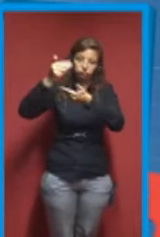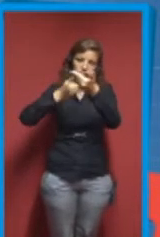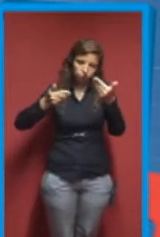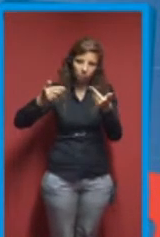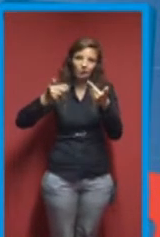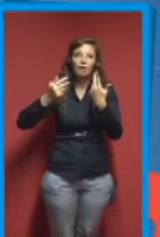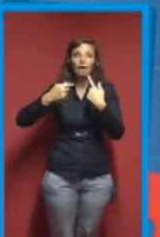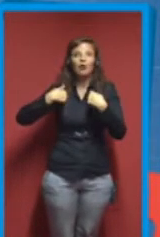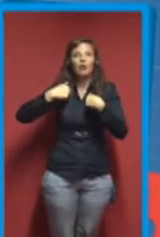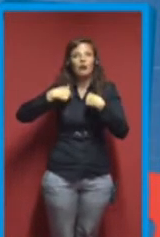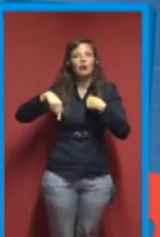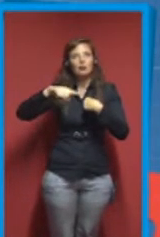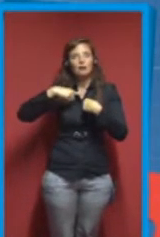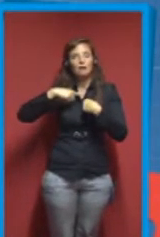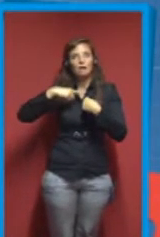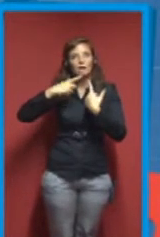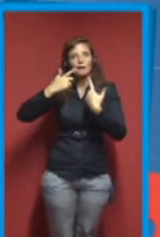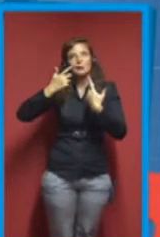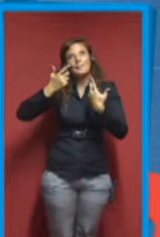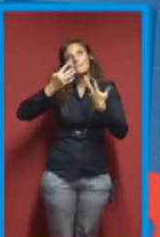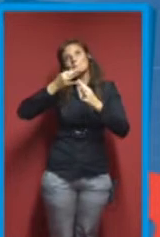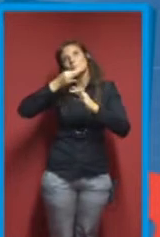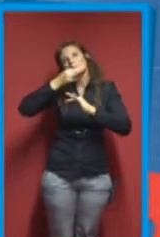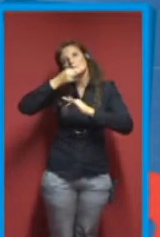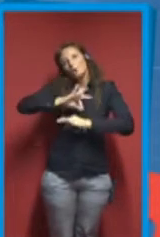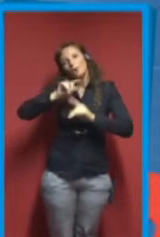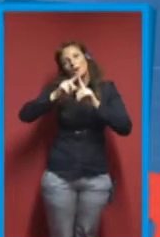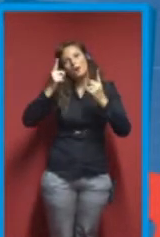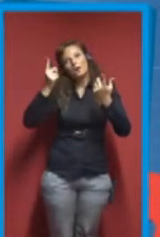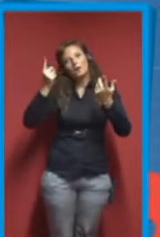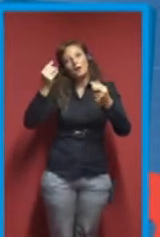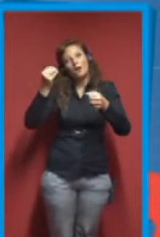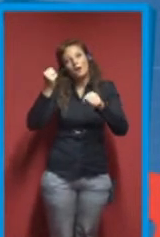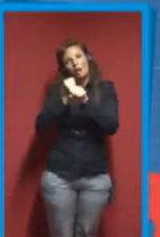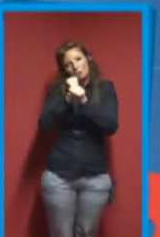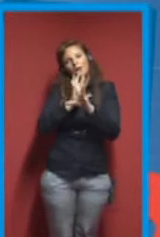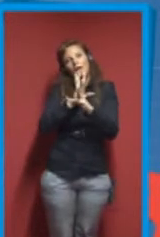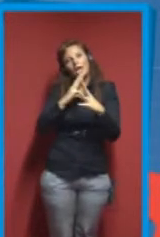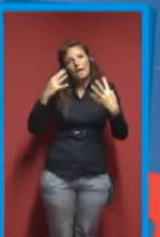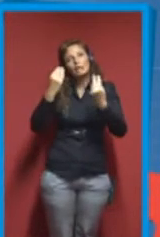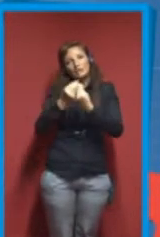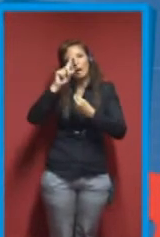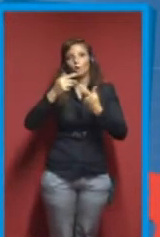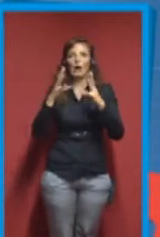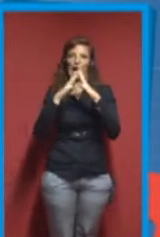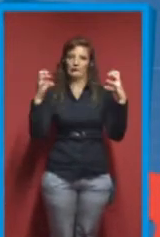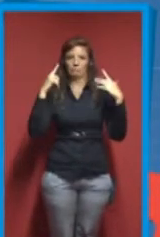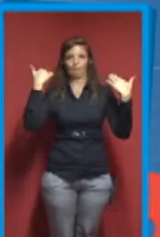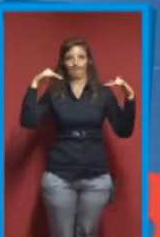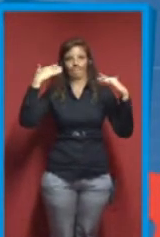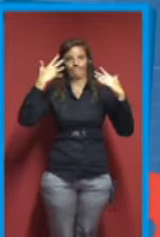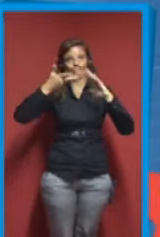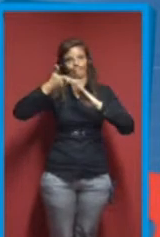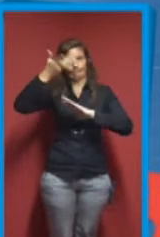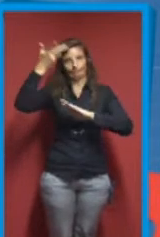with an idea, but once the idea is bought, off it goes through the machine. When Corey wrote Makers, one of the first things that